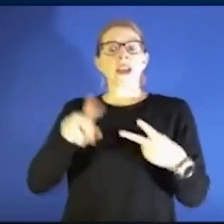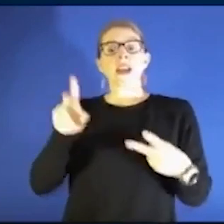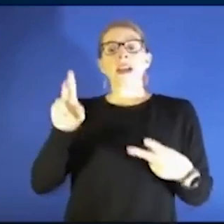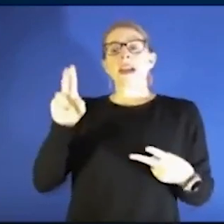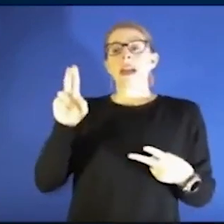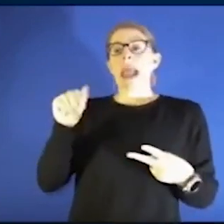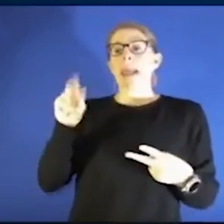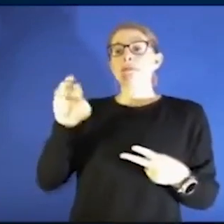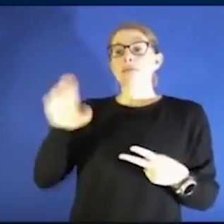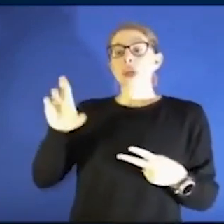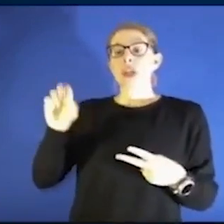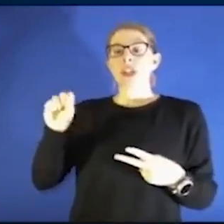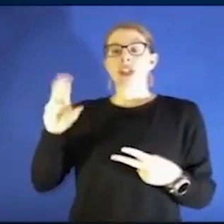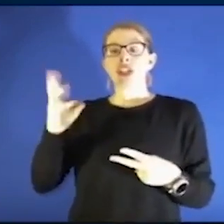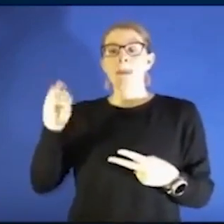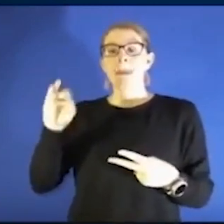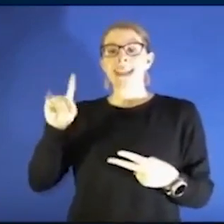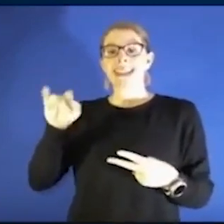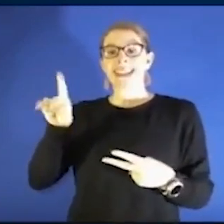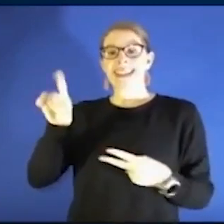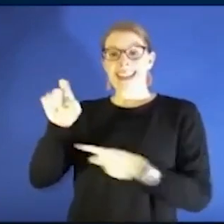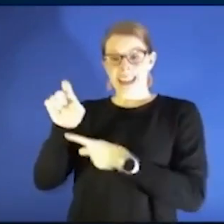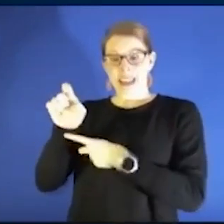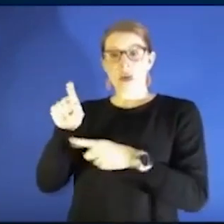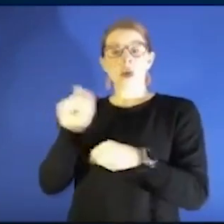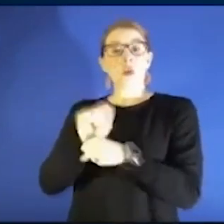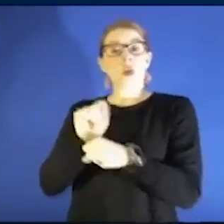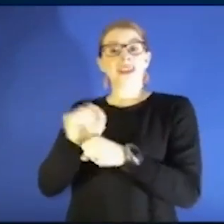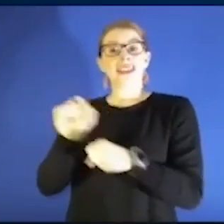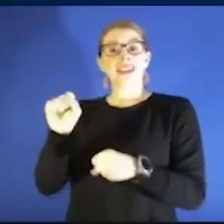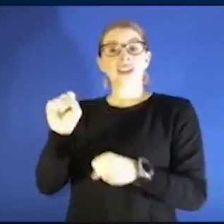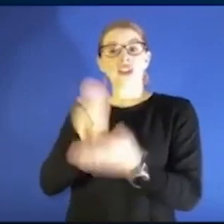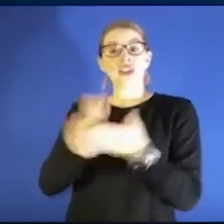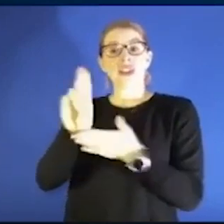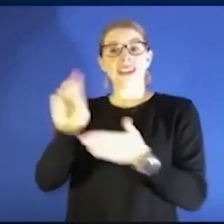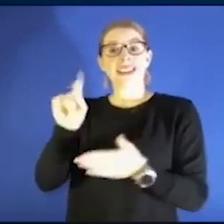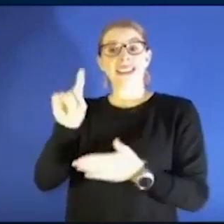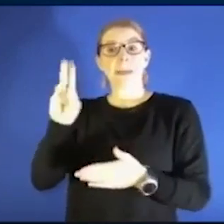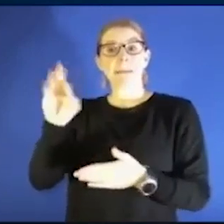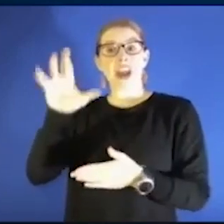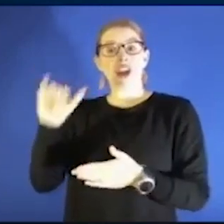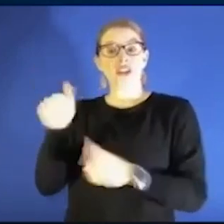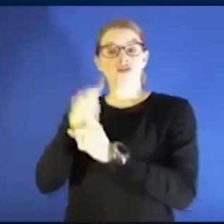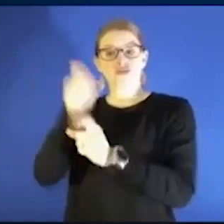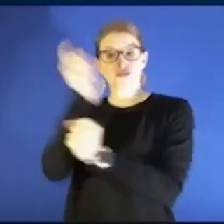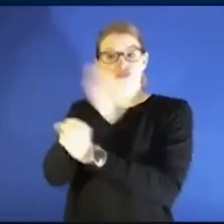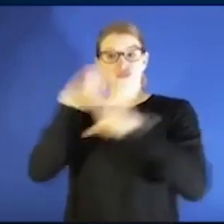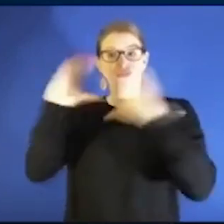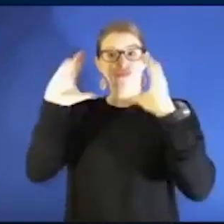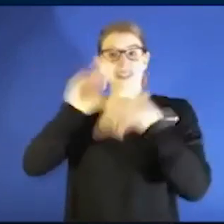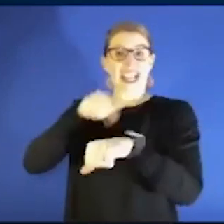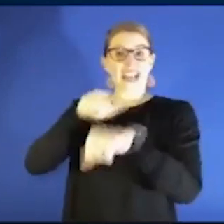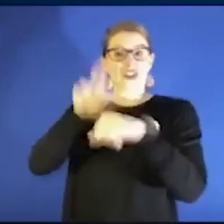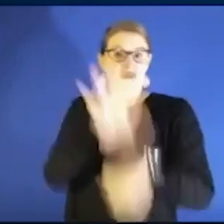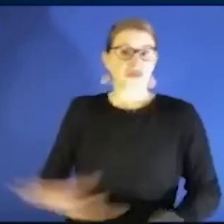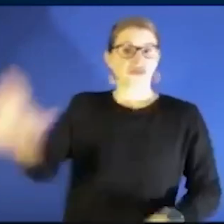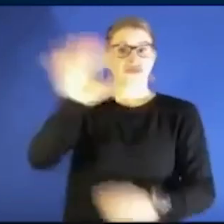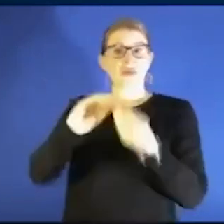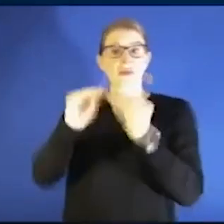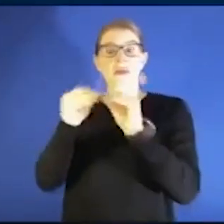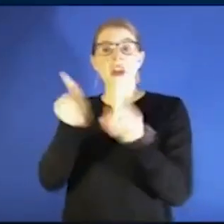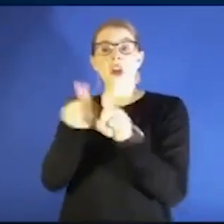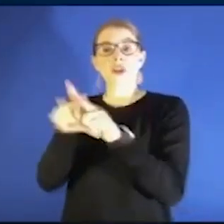Sciences and Mathematics at the University of St. Mary. She's going to give us the big picture with nationwide numbers, and she's going to offer a